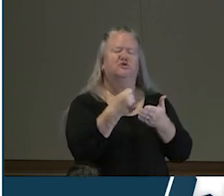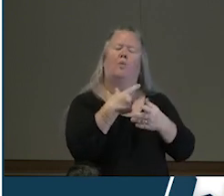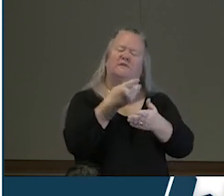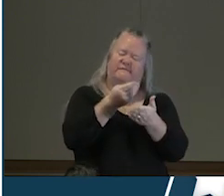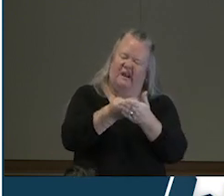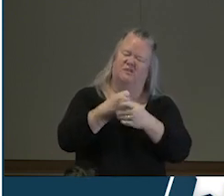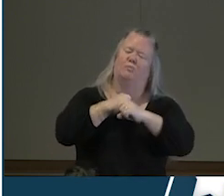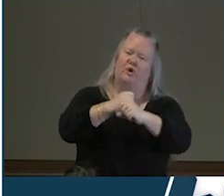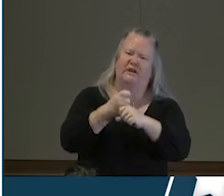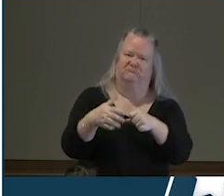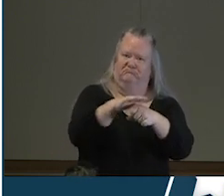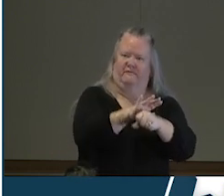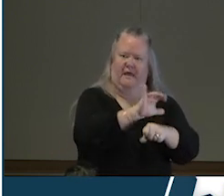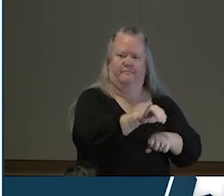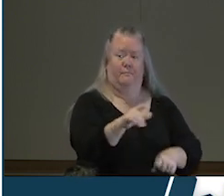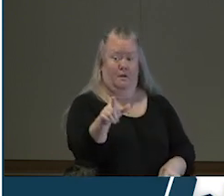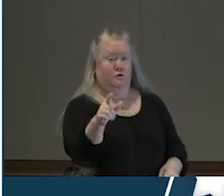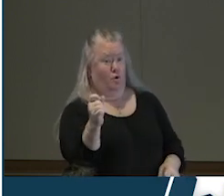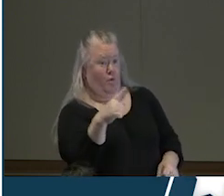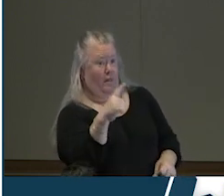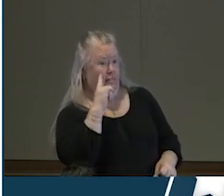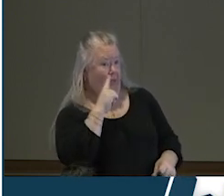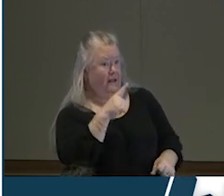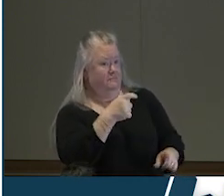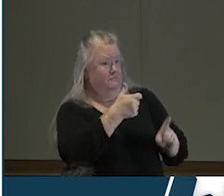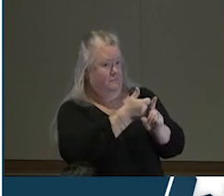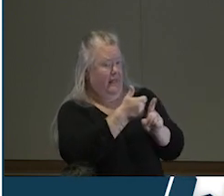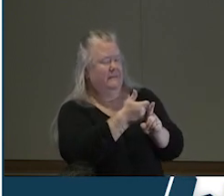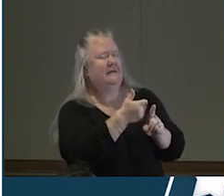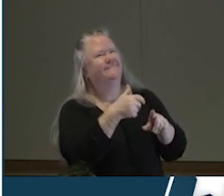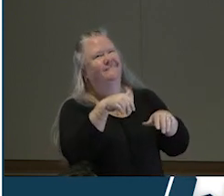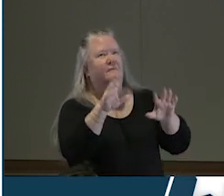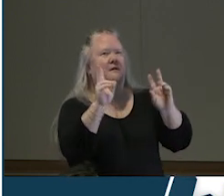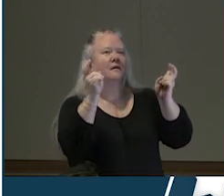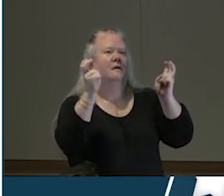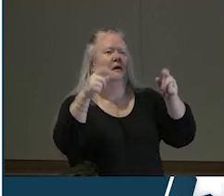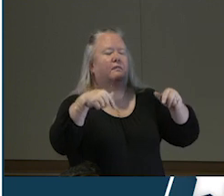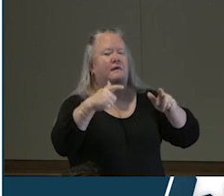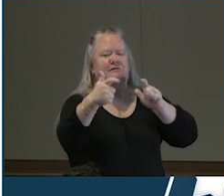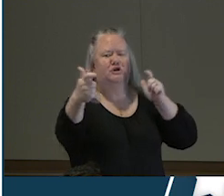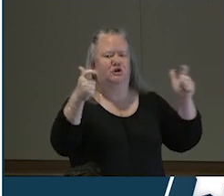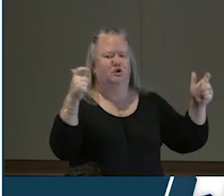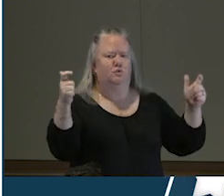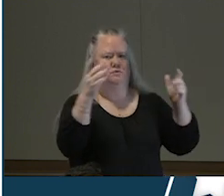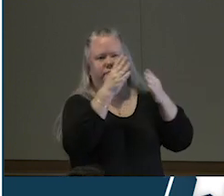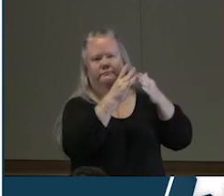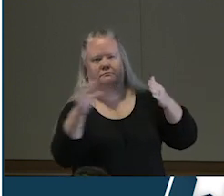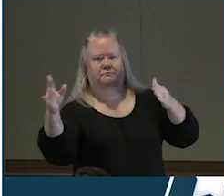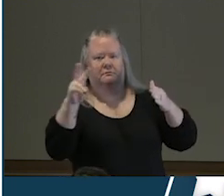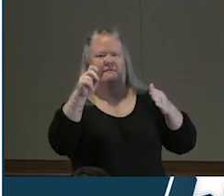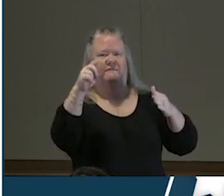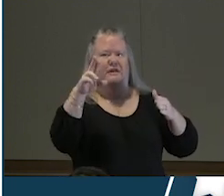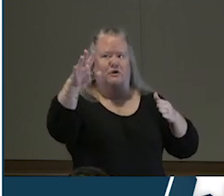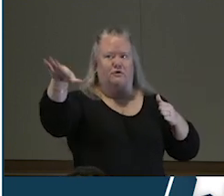protection. Question. So for that in itself, in this huge